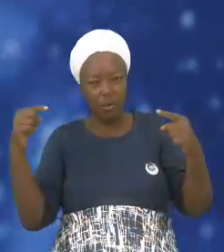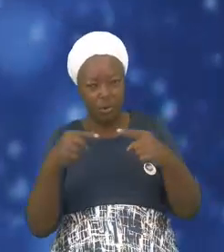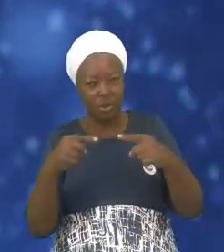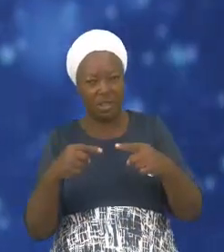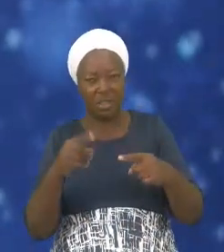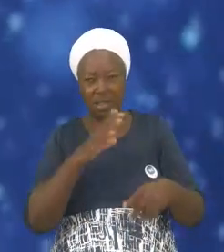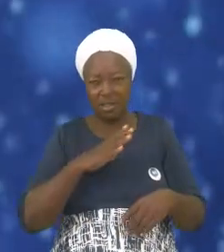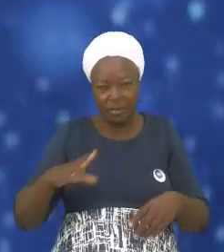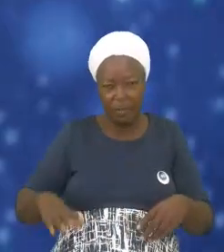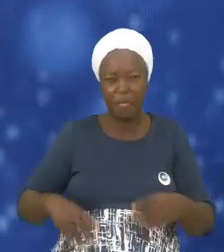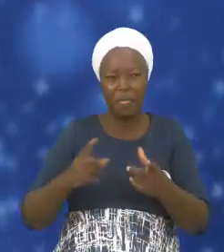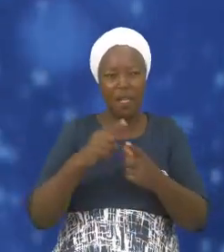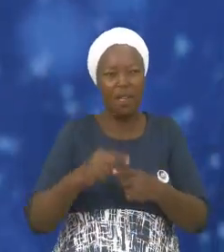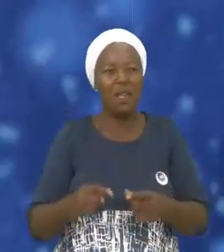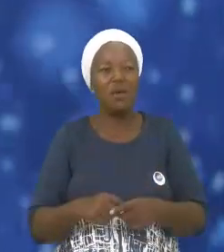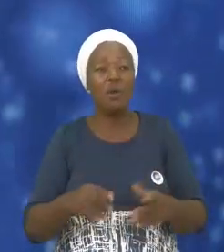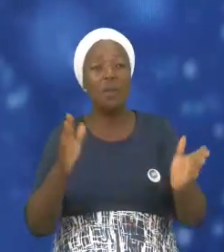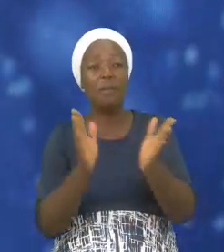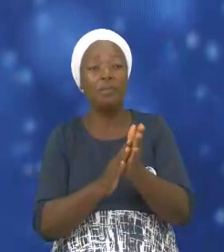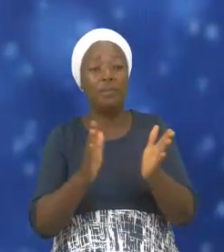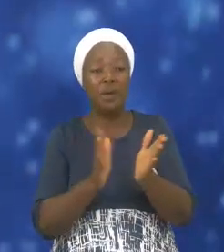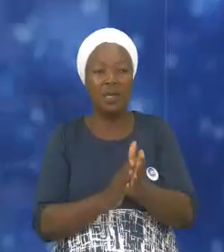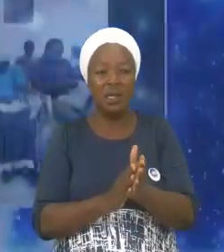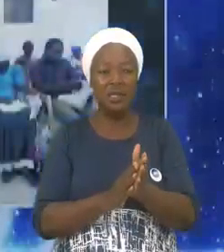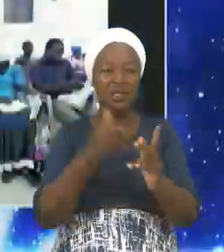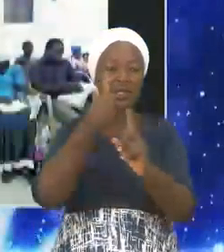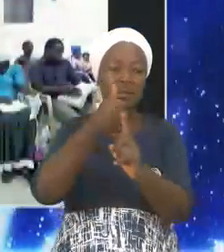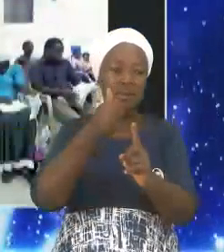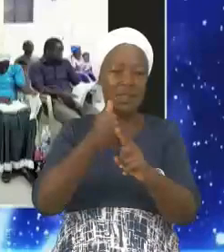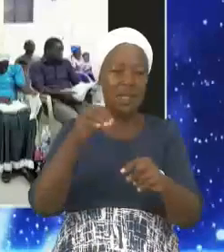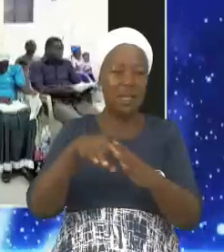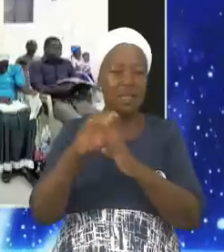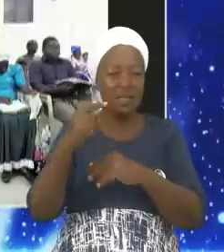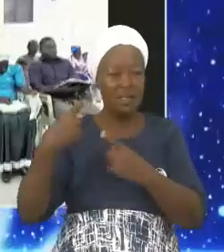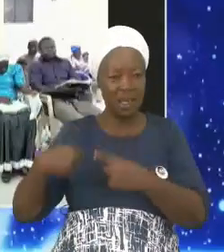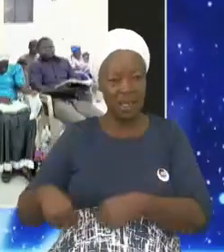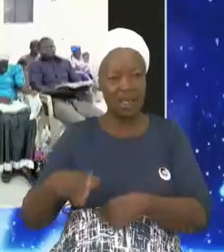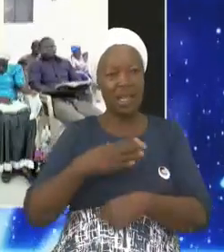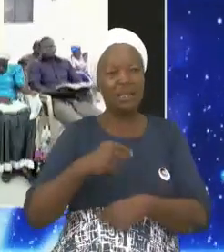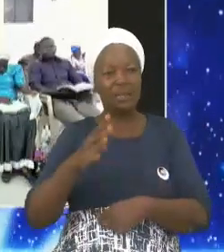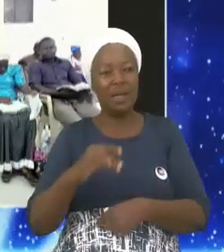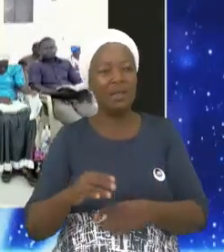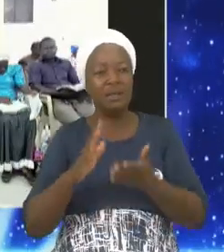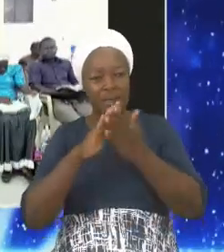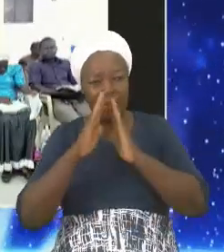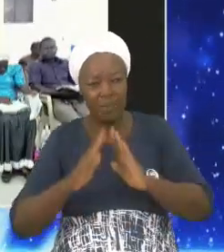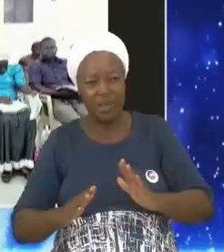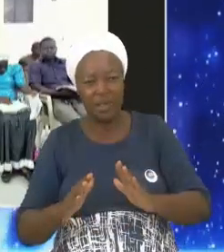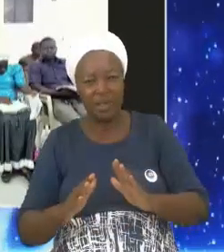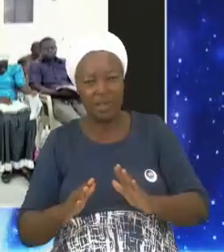shall magnify himself in his heart, and by peace, deceptive